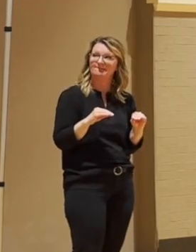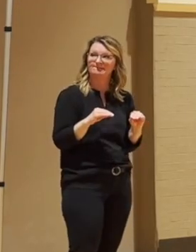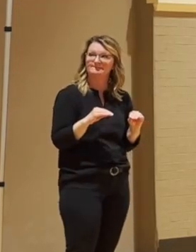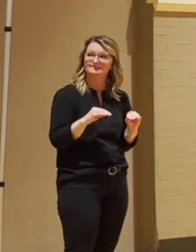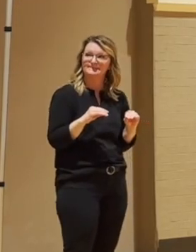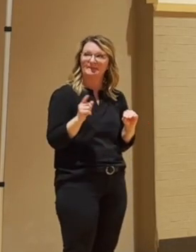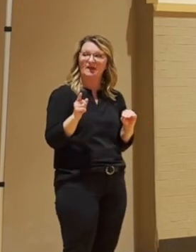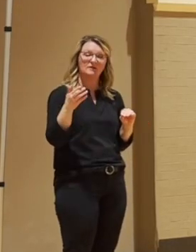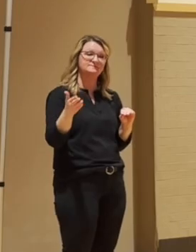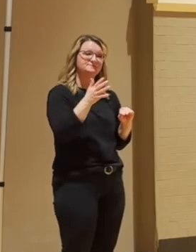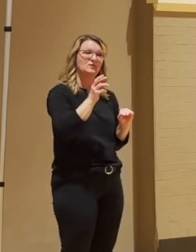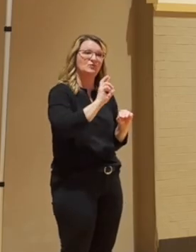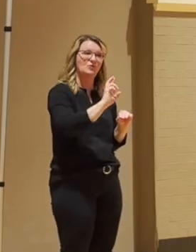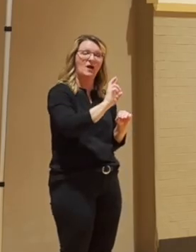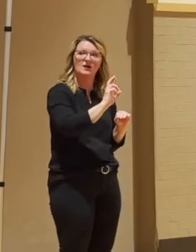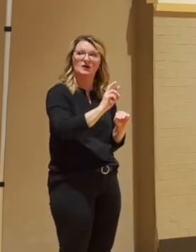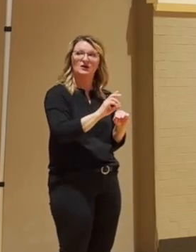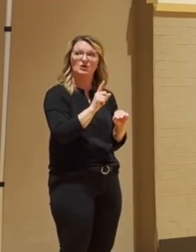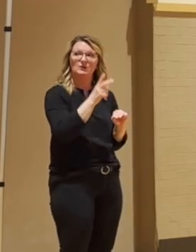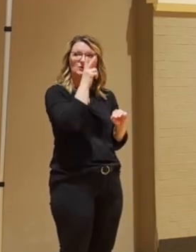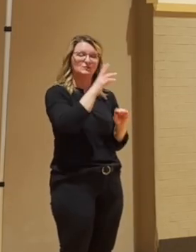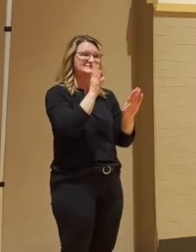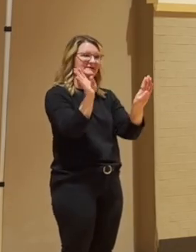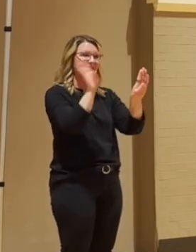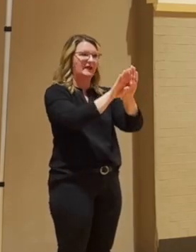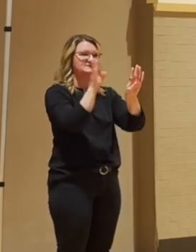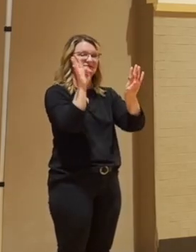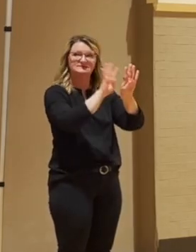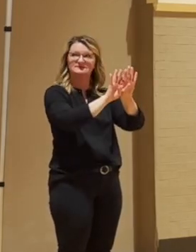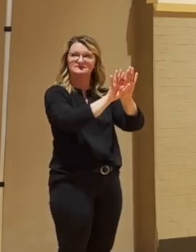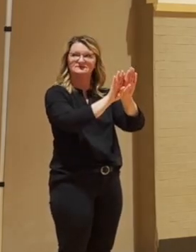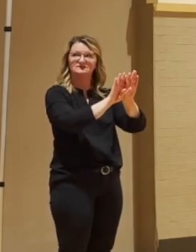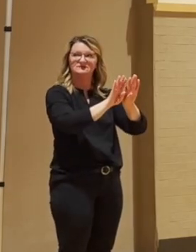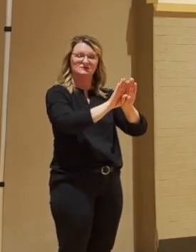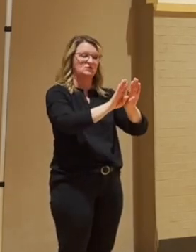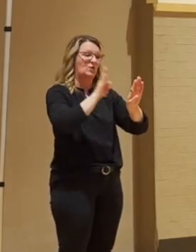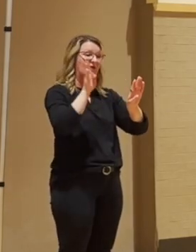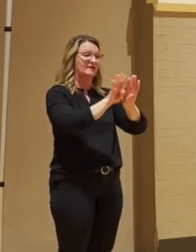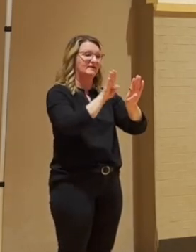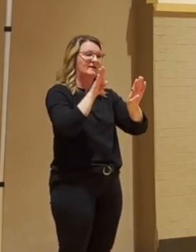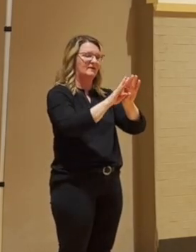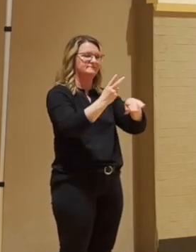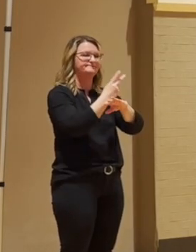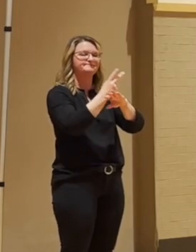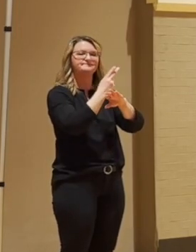on your right hand side would be where the gates would have been put in. And so the gates are used to